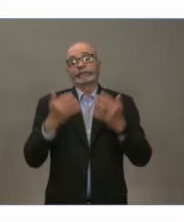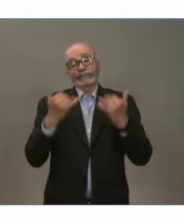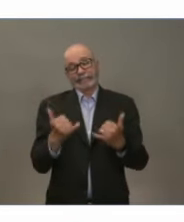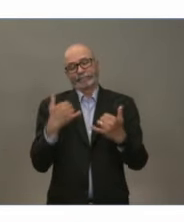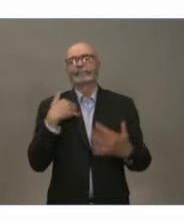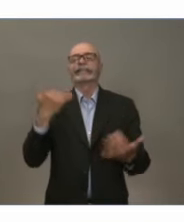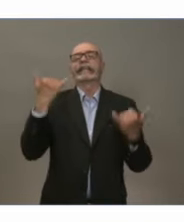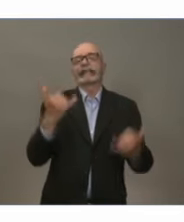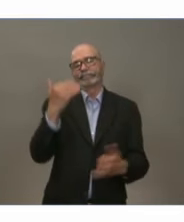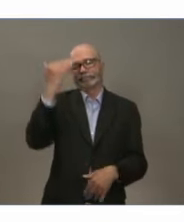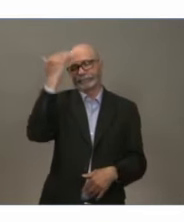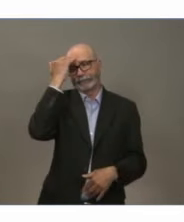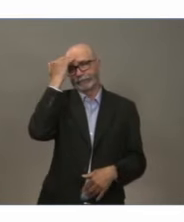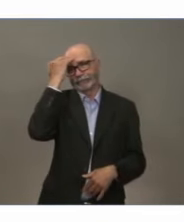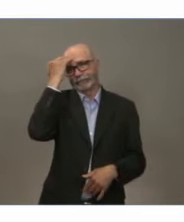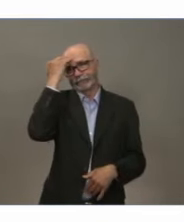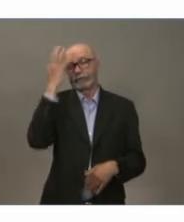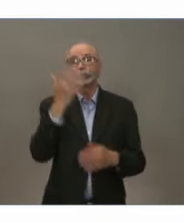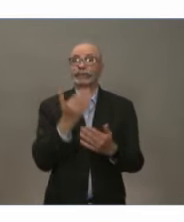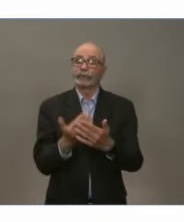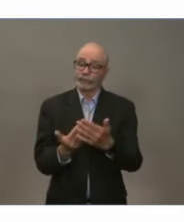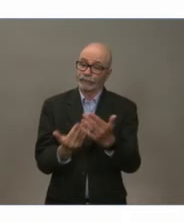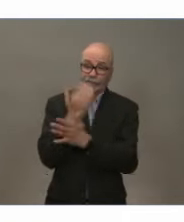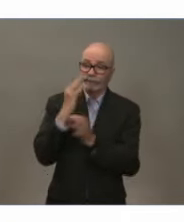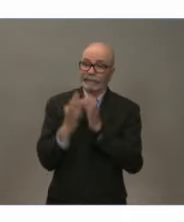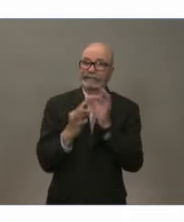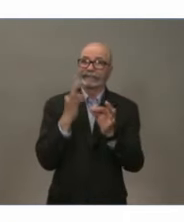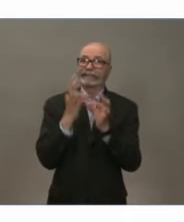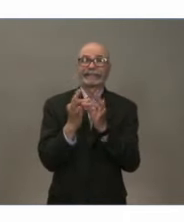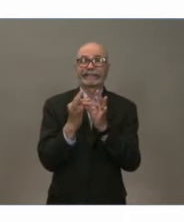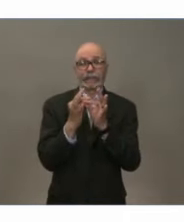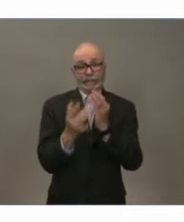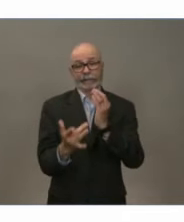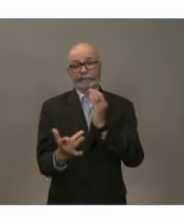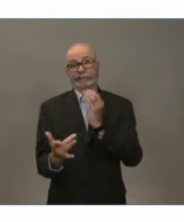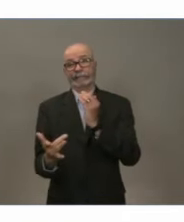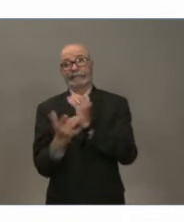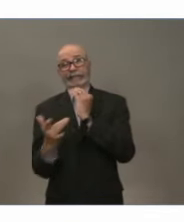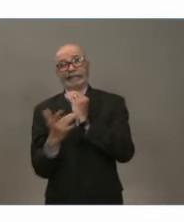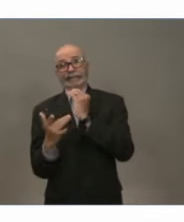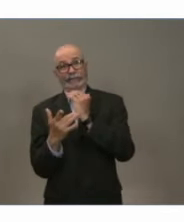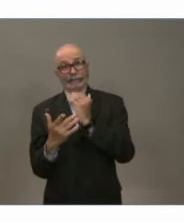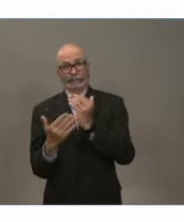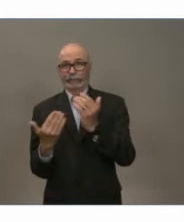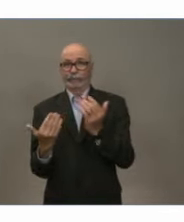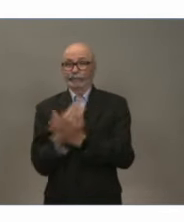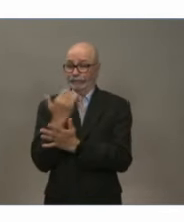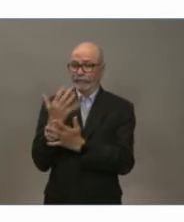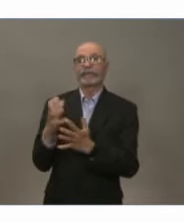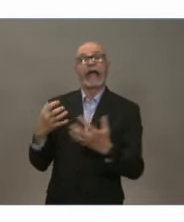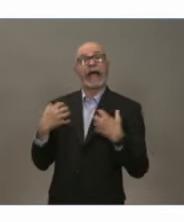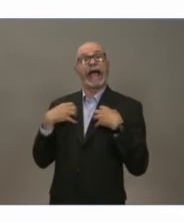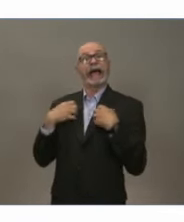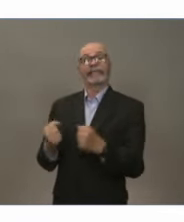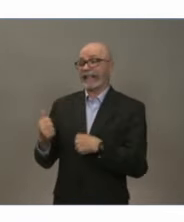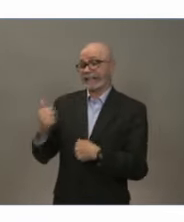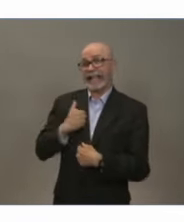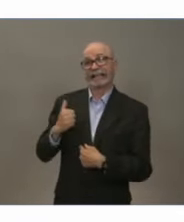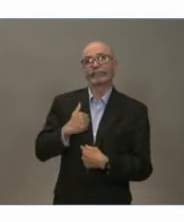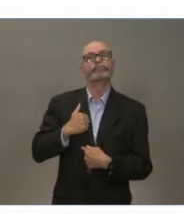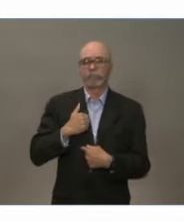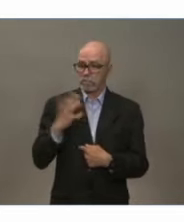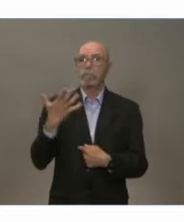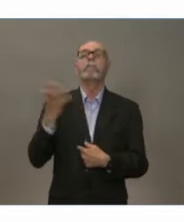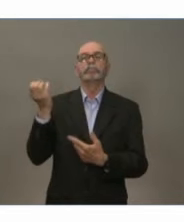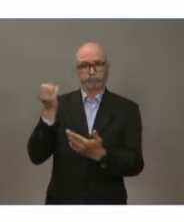new testing technology that has been approved by Health Canada. That test has yet to be validated in the